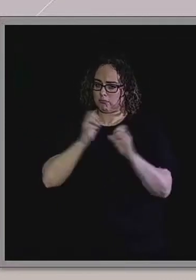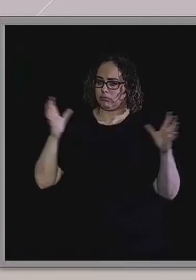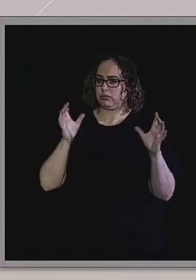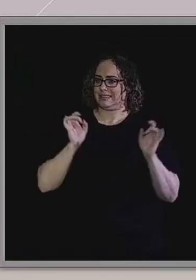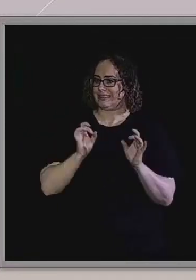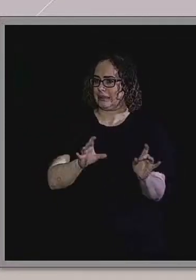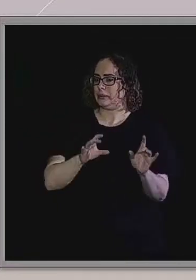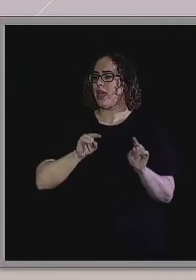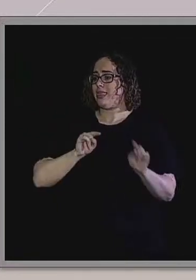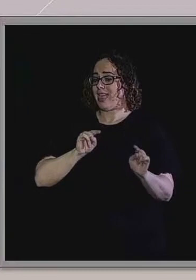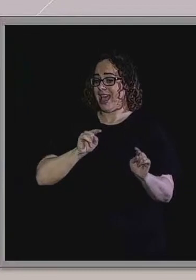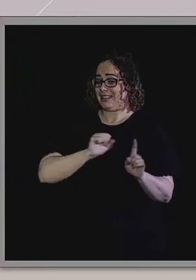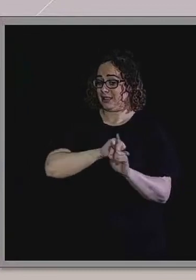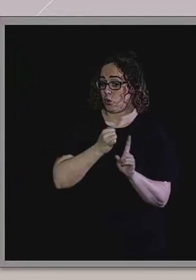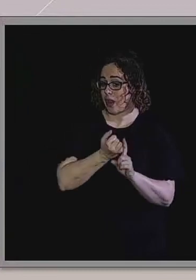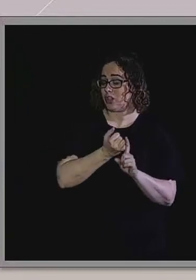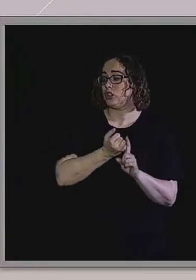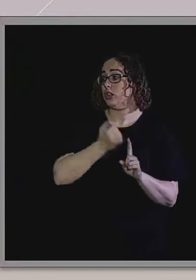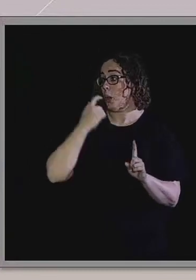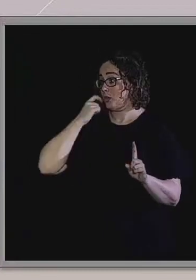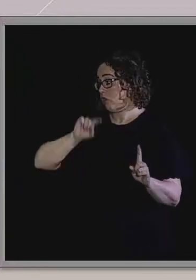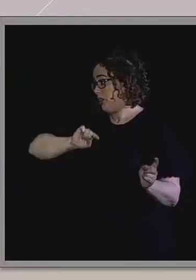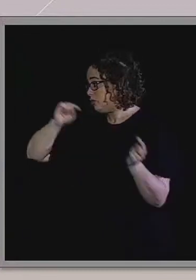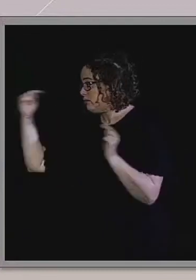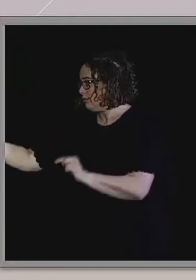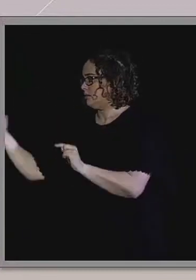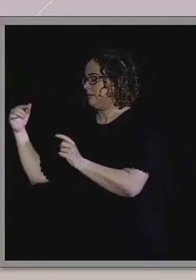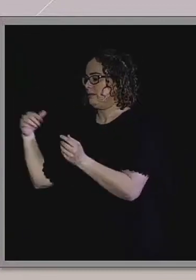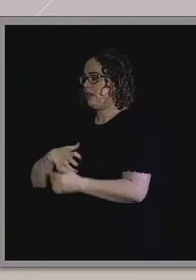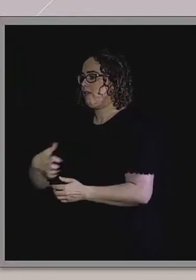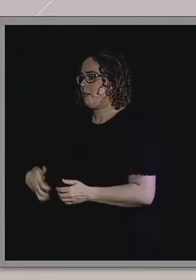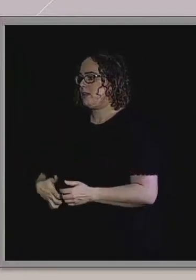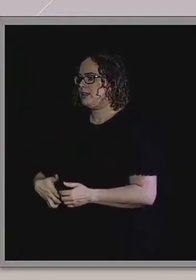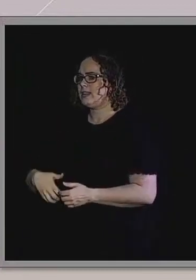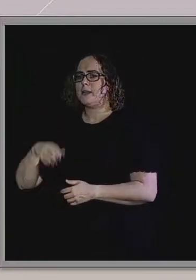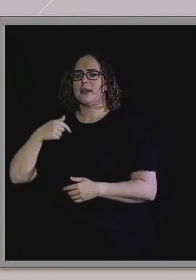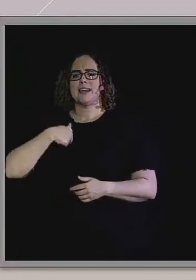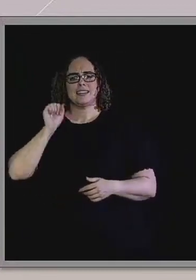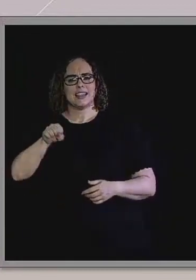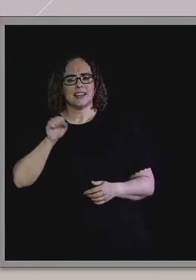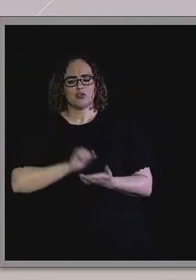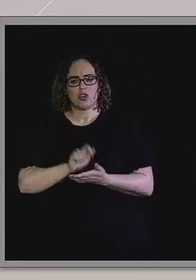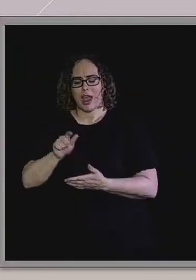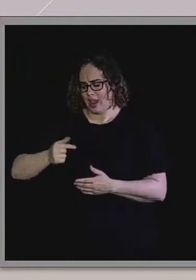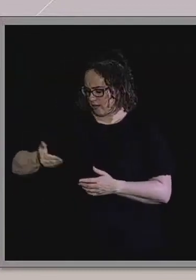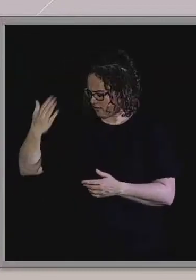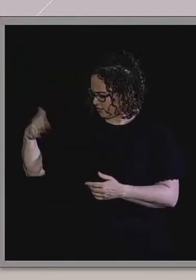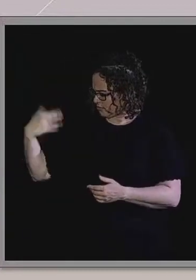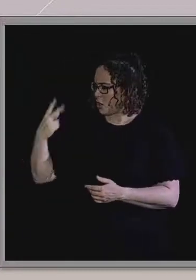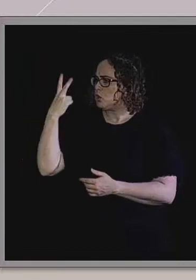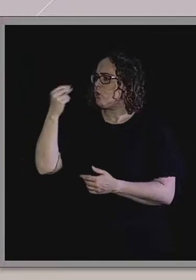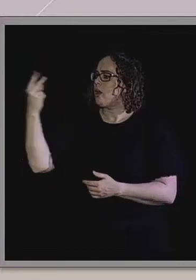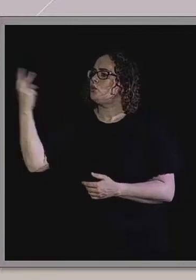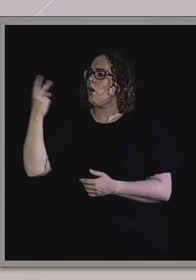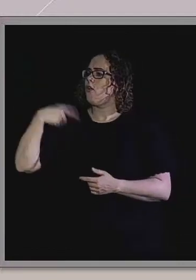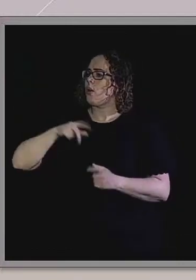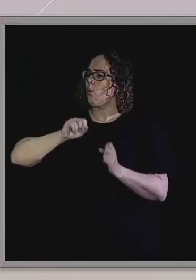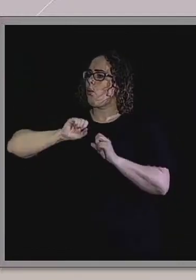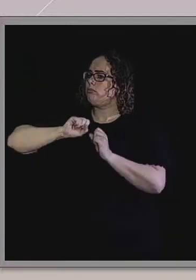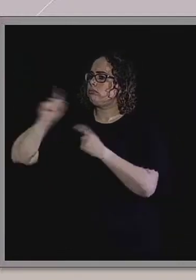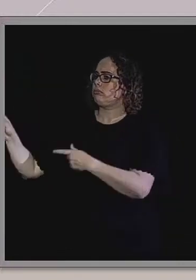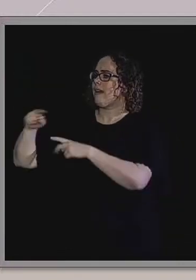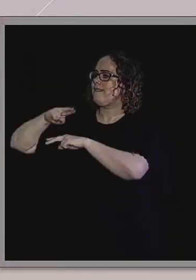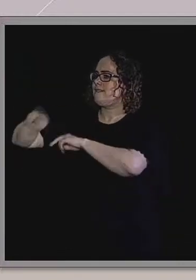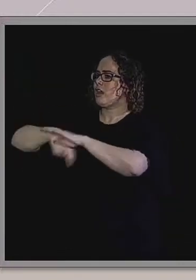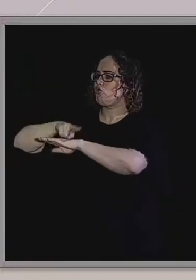We went back. Sorry, I'm glad you raised that as well. I mean, we went to the federal government back in 2012, I think it was, yeah. And it was